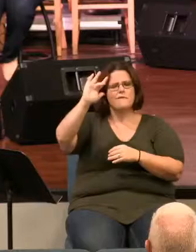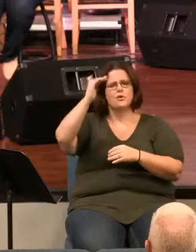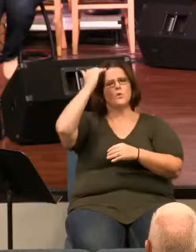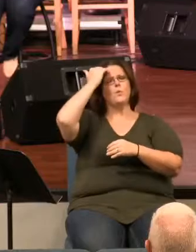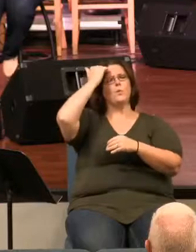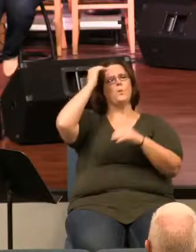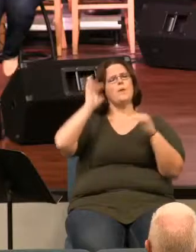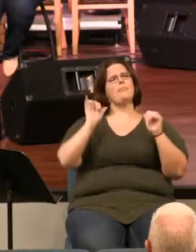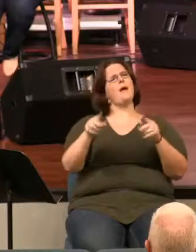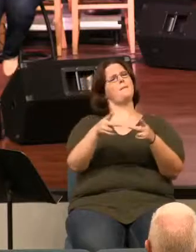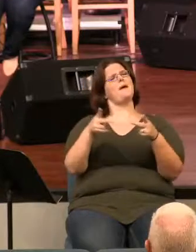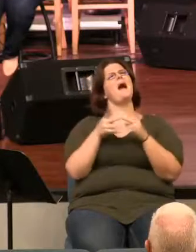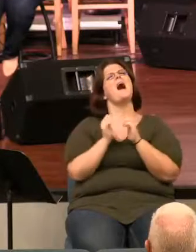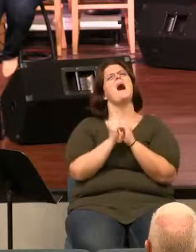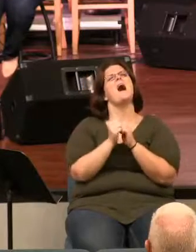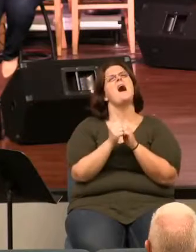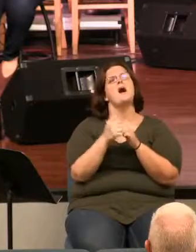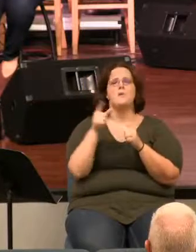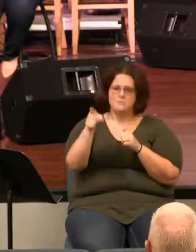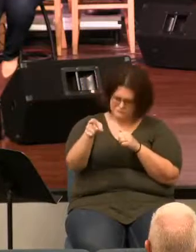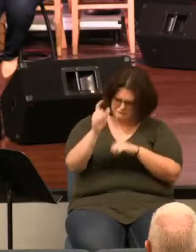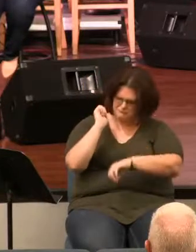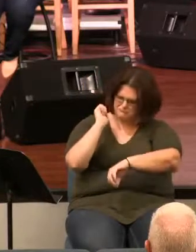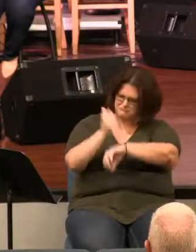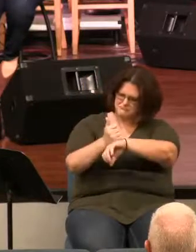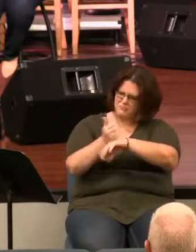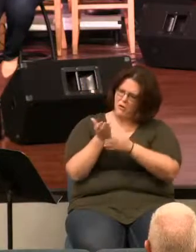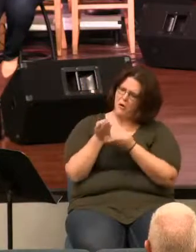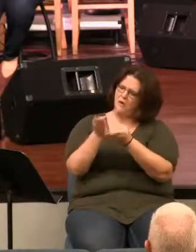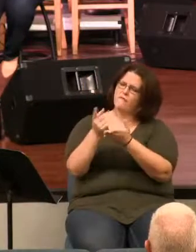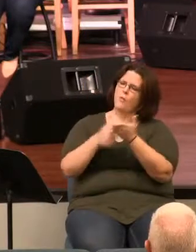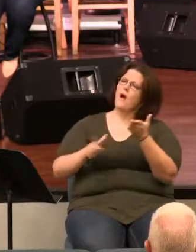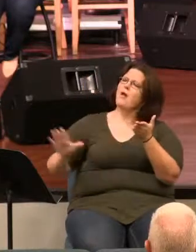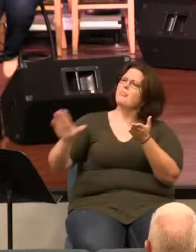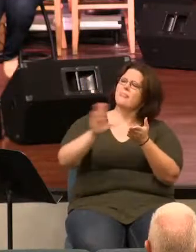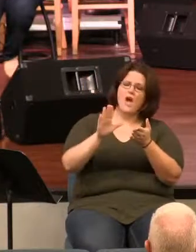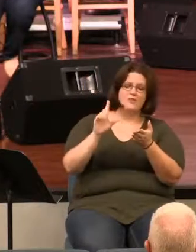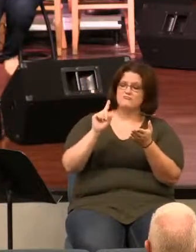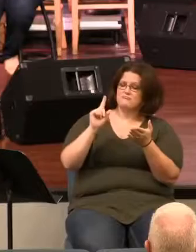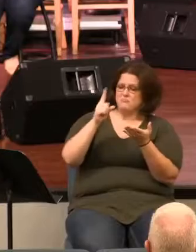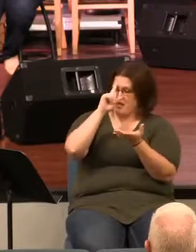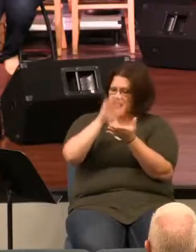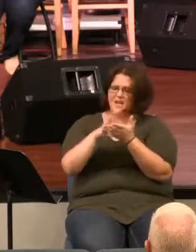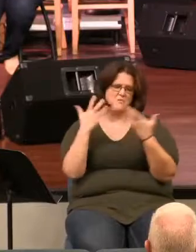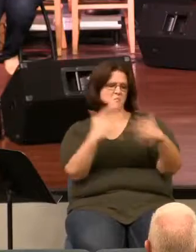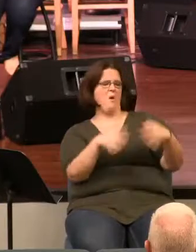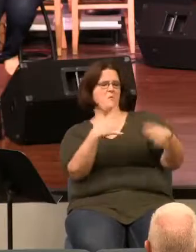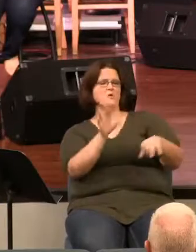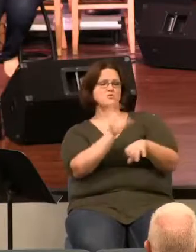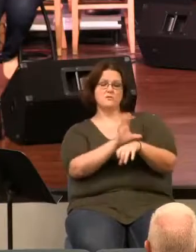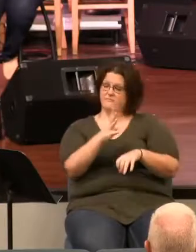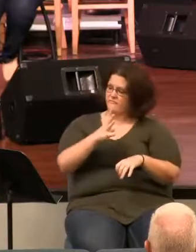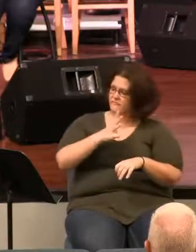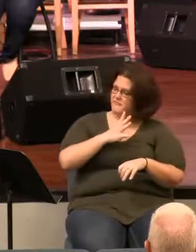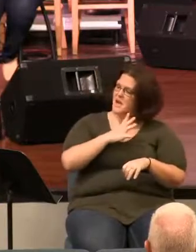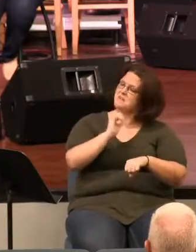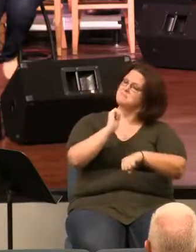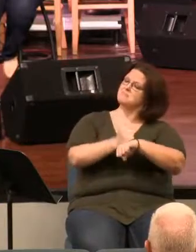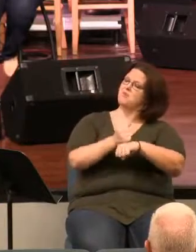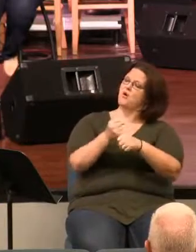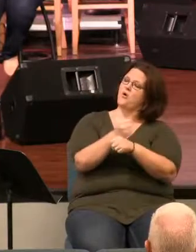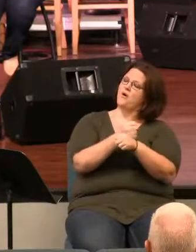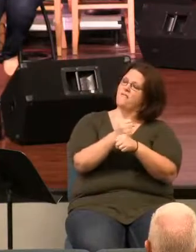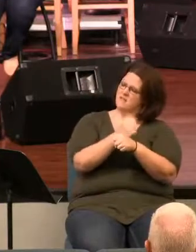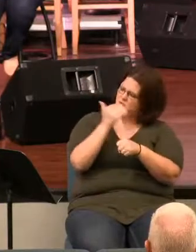reach the young and old alike in Singapore by just offering a cup of coffee. And then the opportunity to tell them the good news of